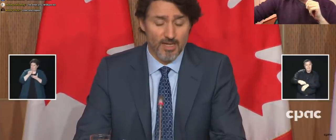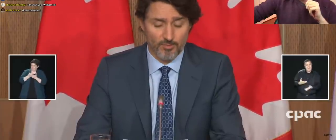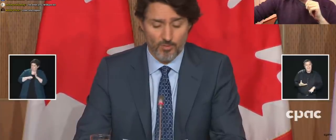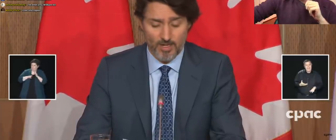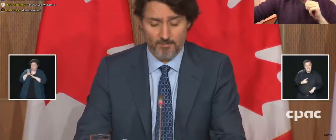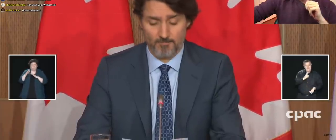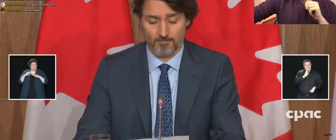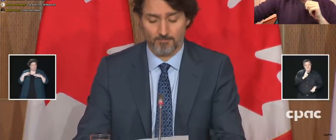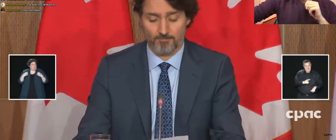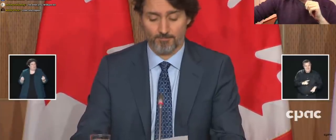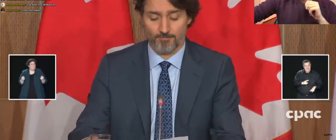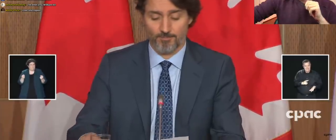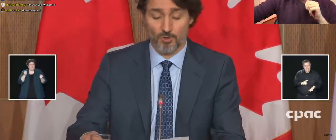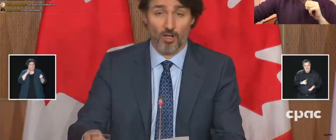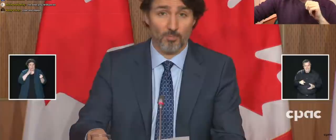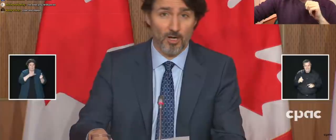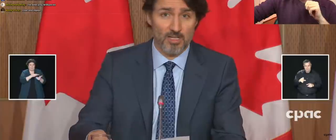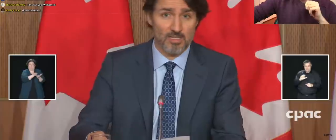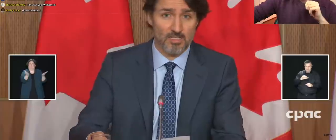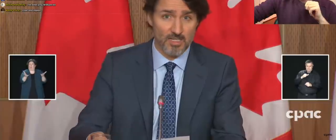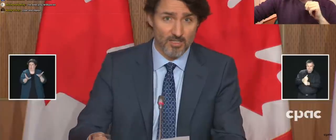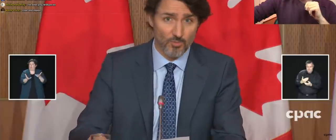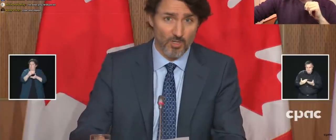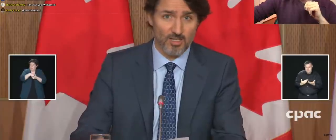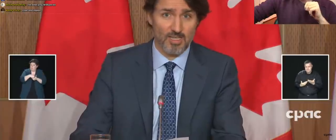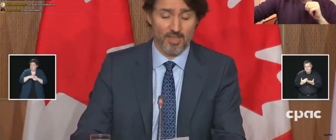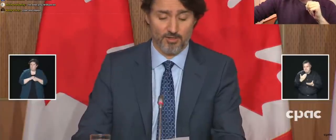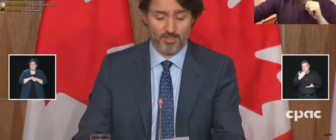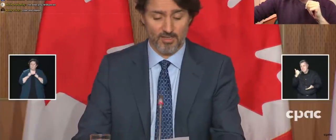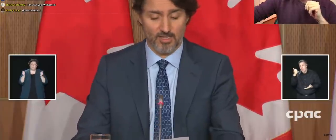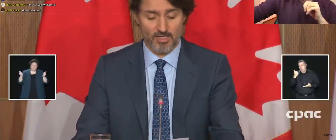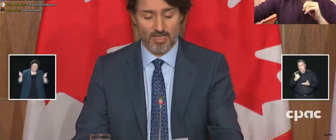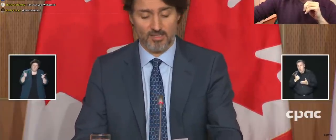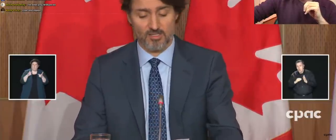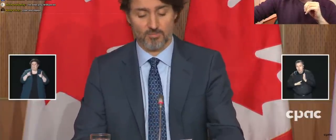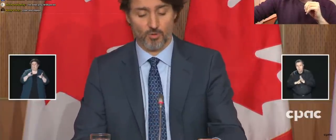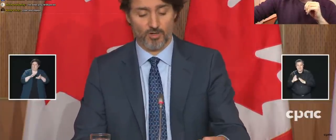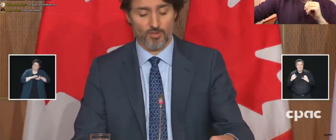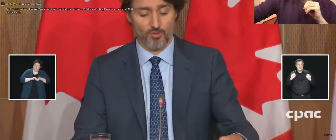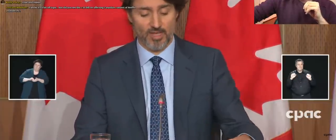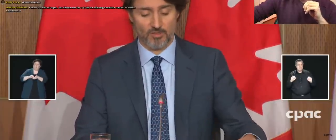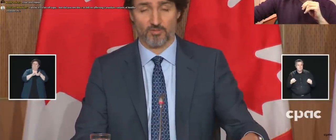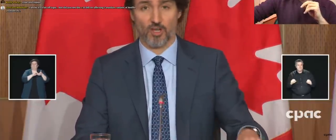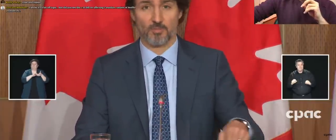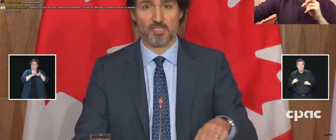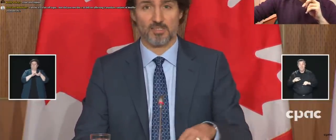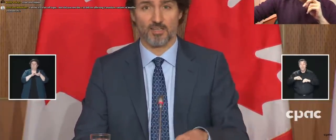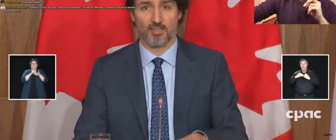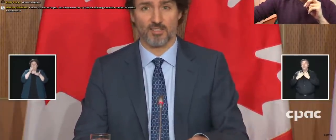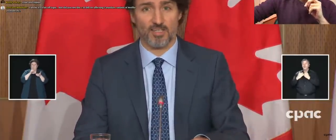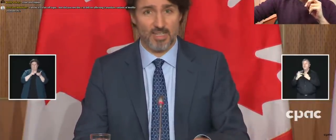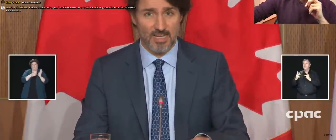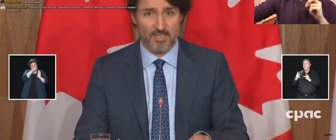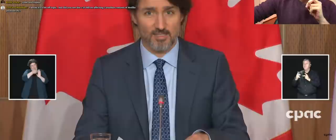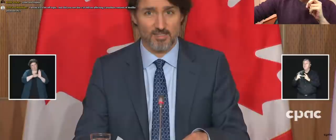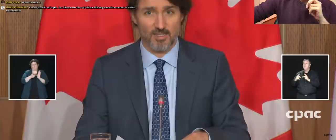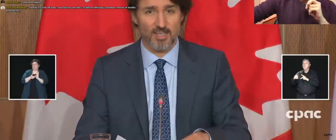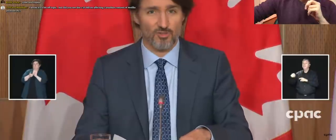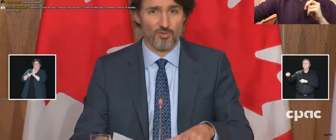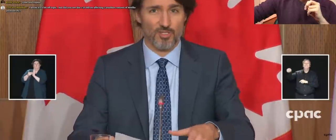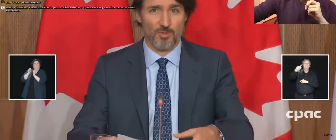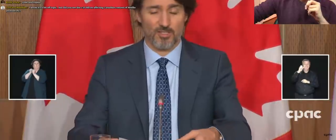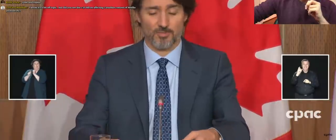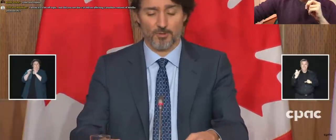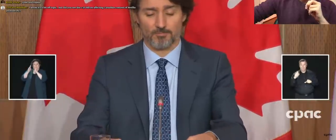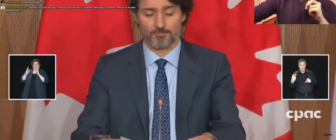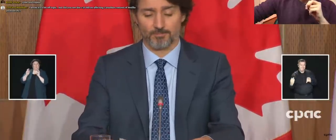includes everyone. So all parties need to work together to get this support through the House of Commons to Canadians as